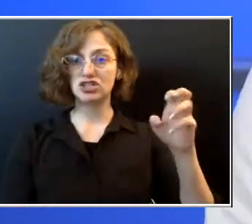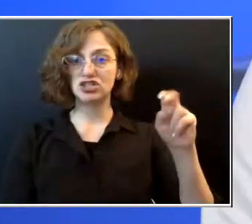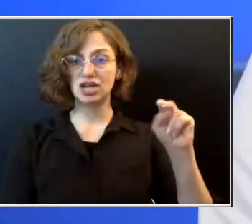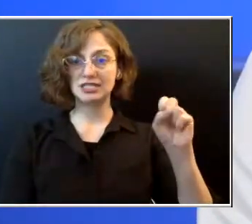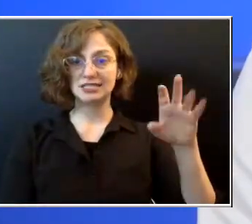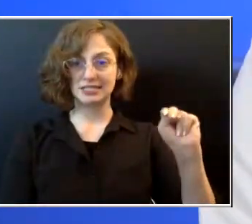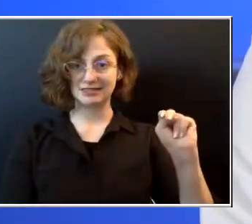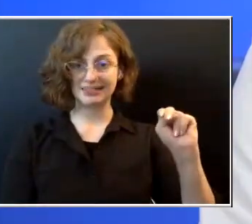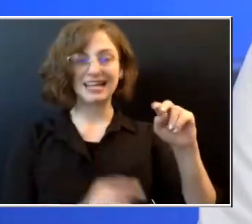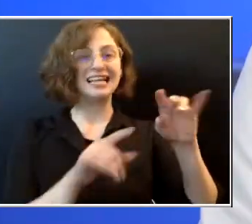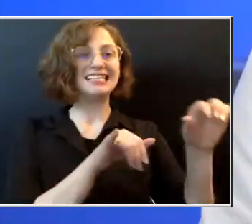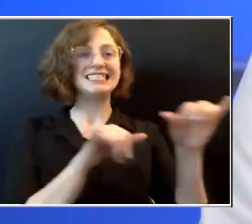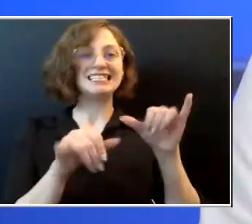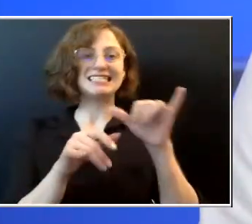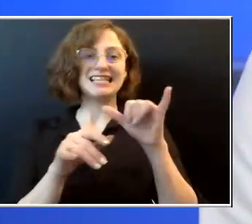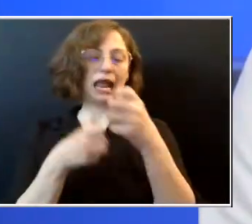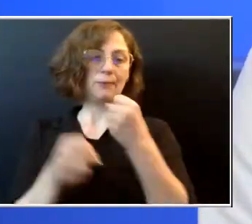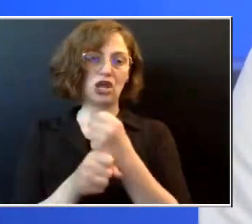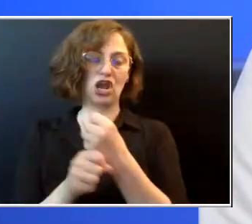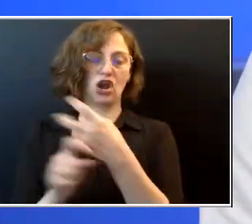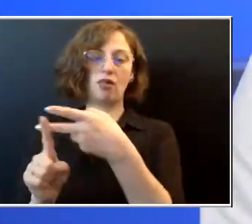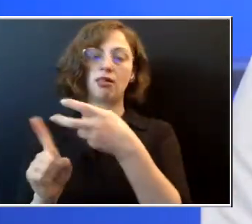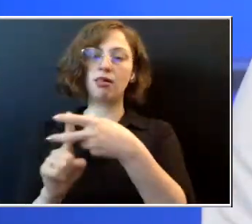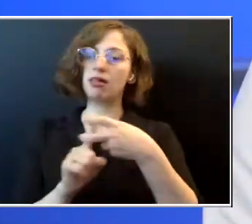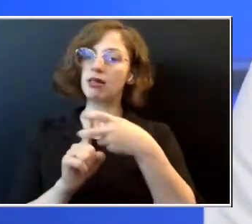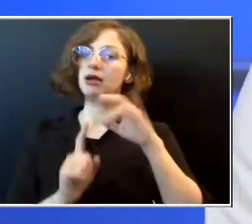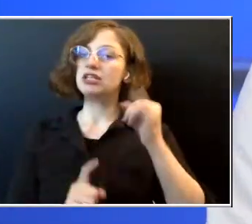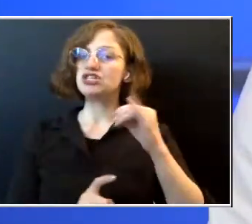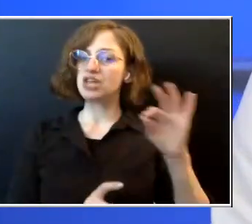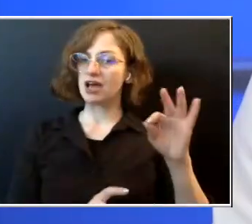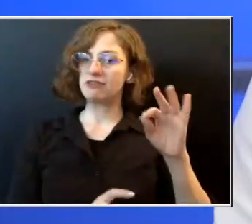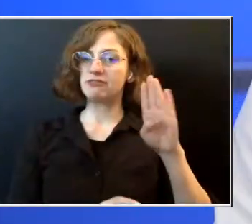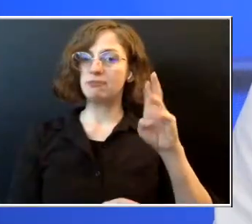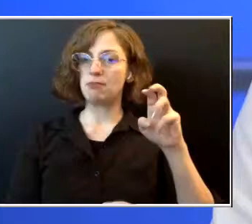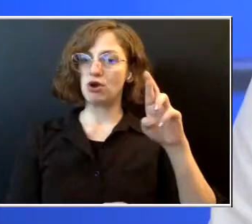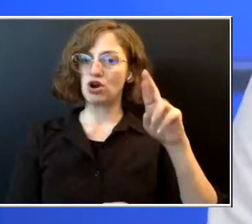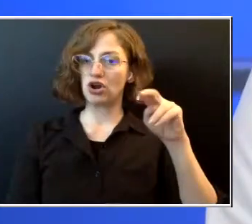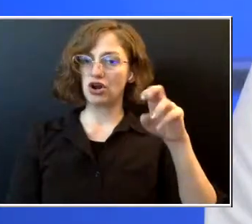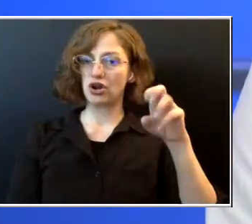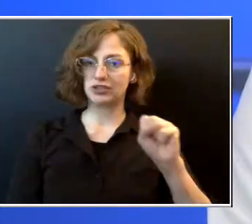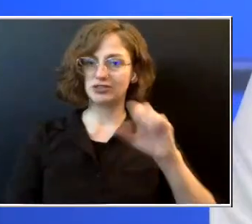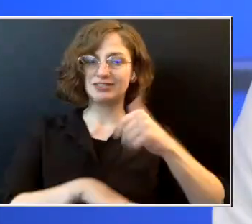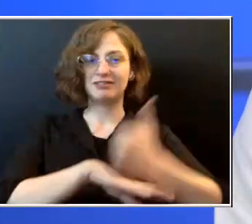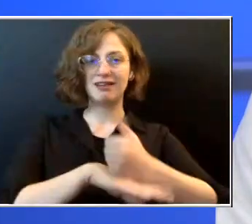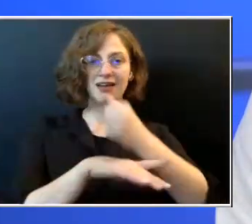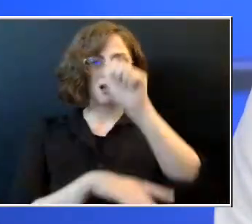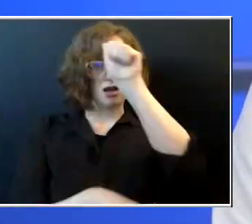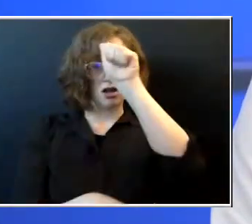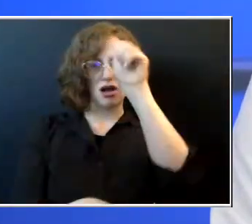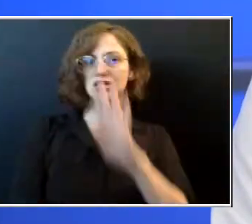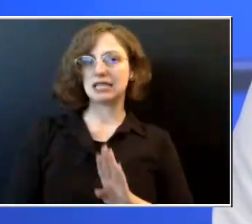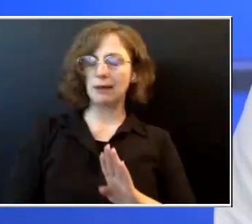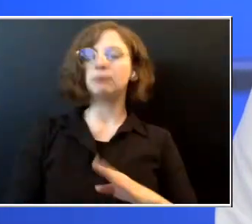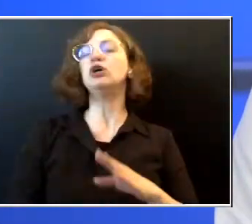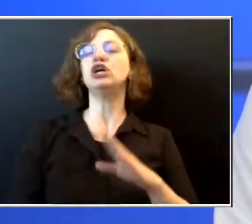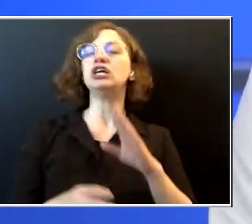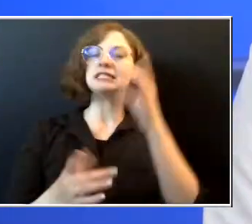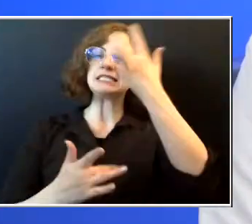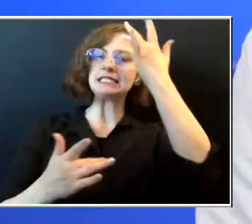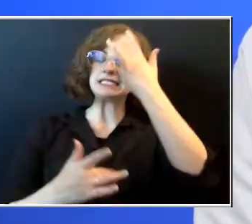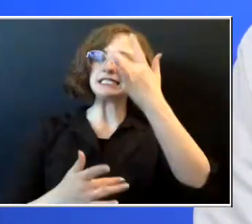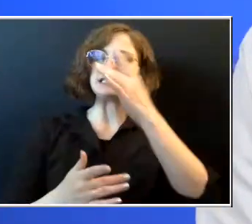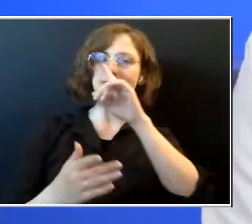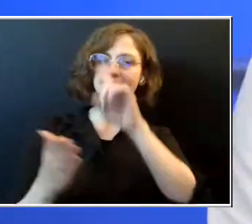Jeff Burns here to start an Alzheimer's disease center. And a focus was they started awarding Centers